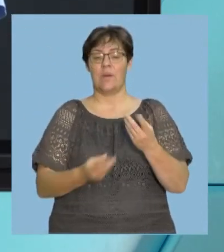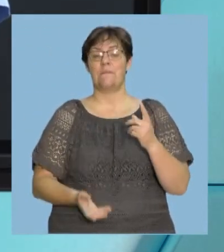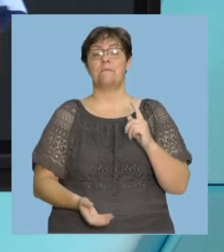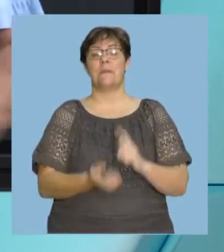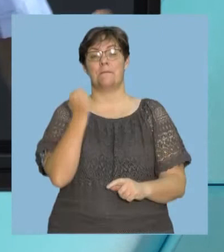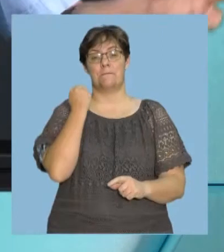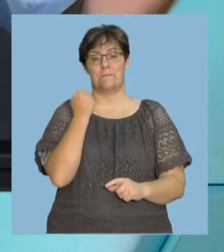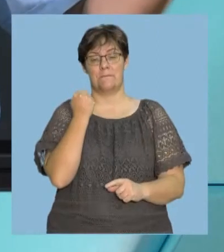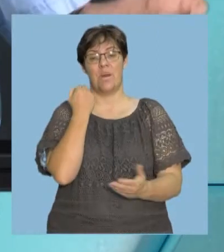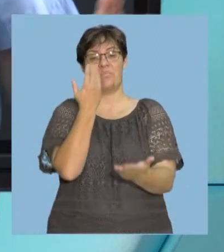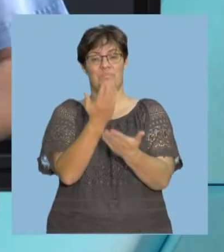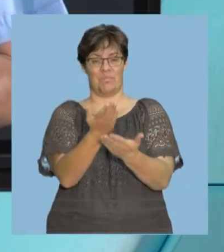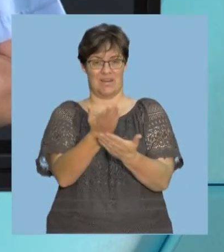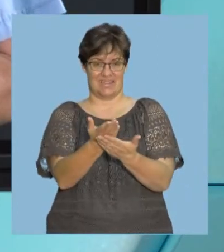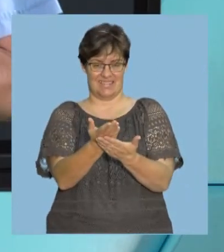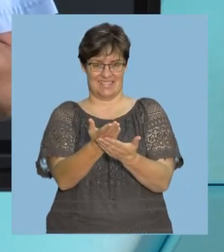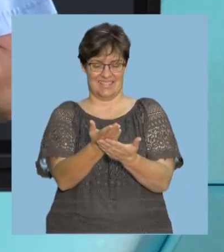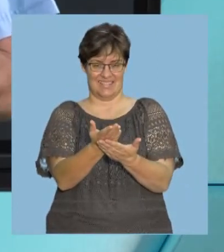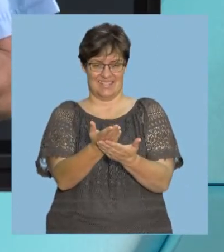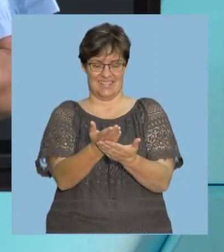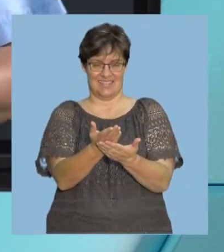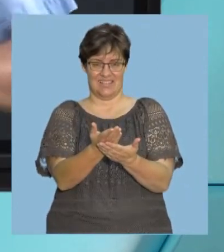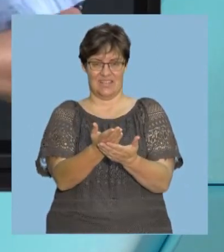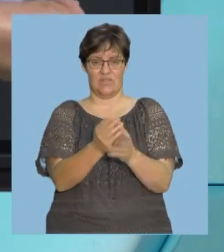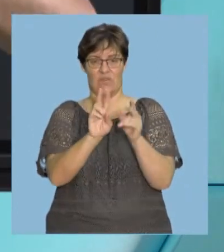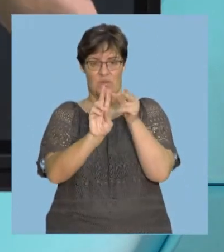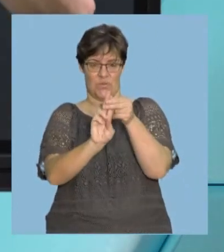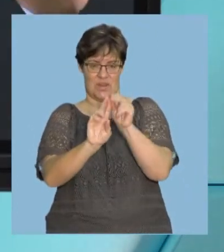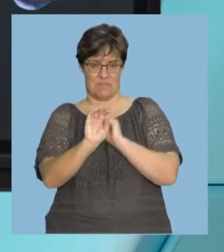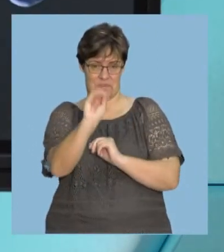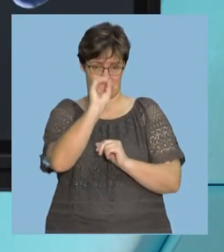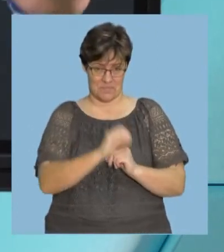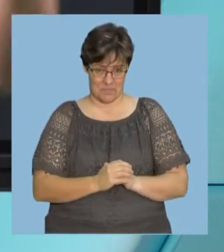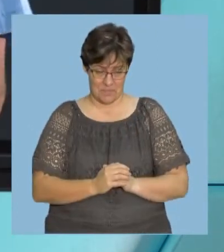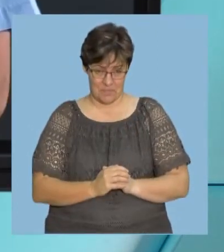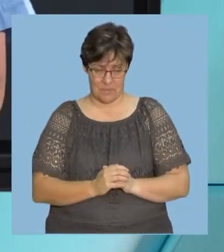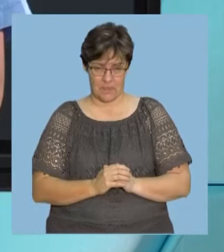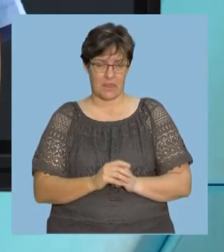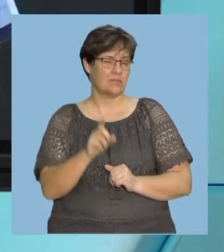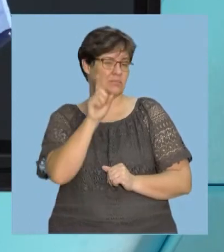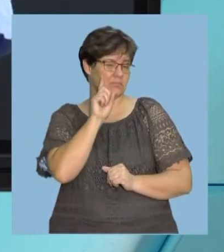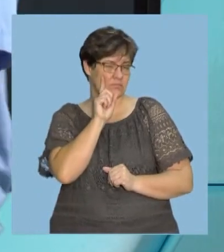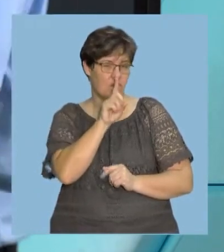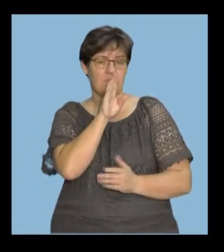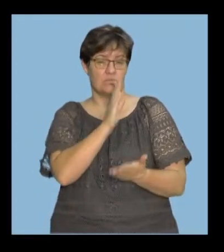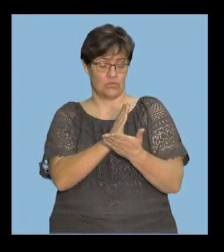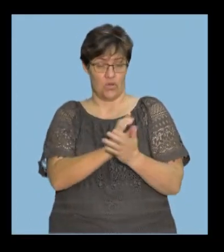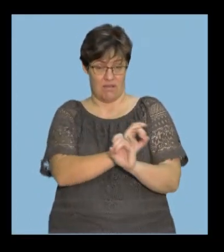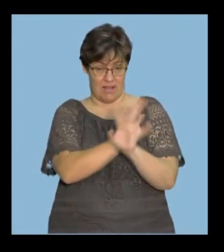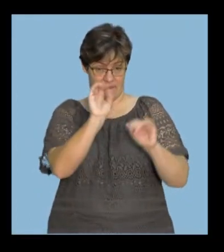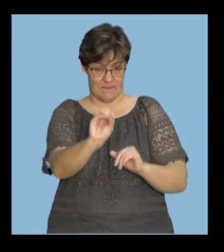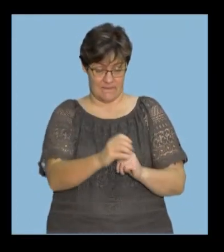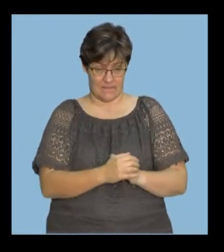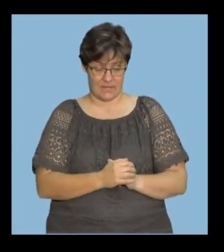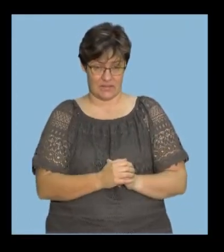other, and we would find the probability of the union. So let's make sure